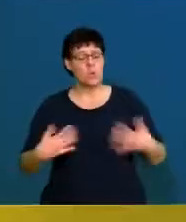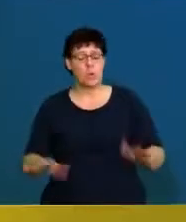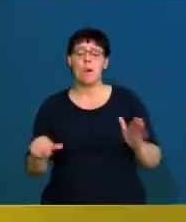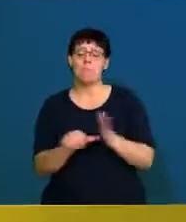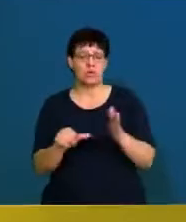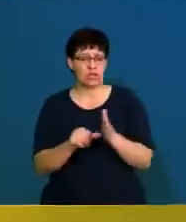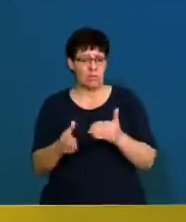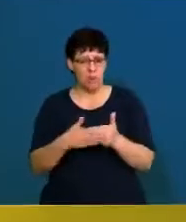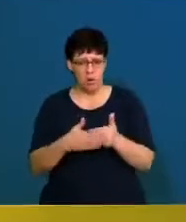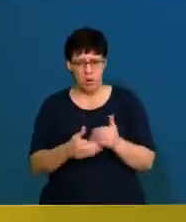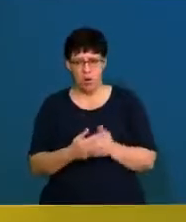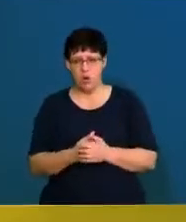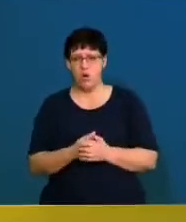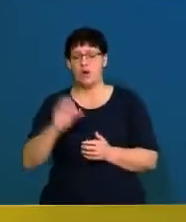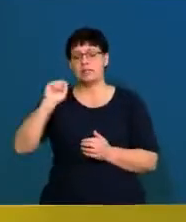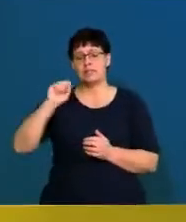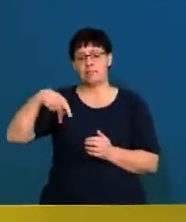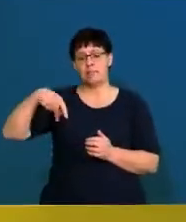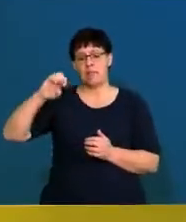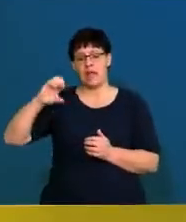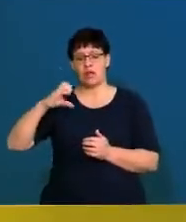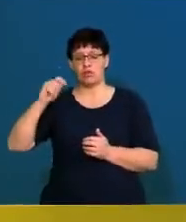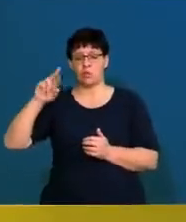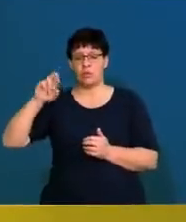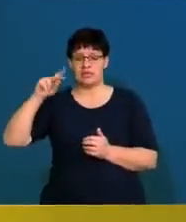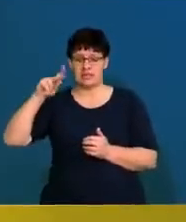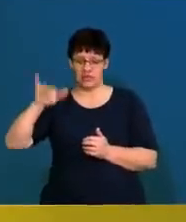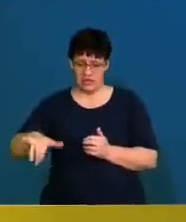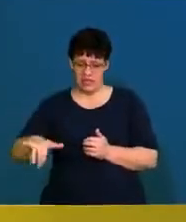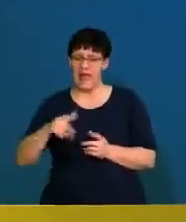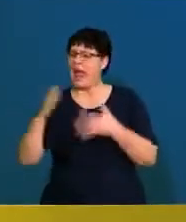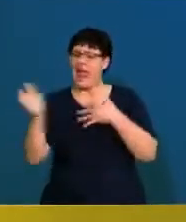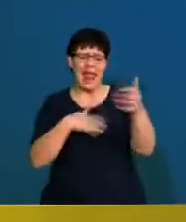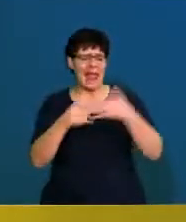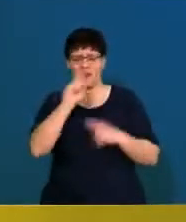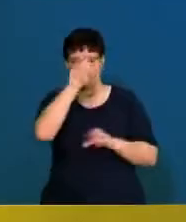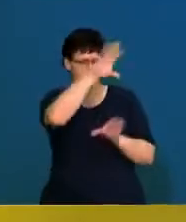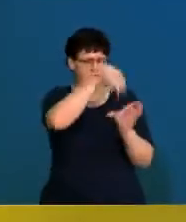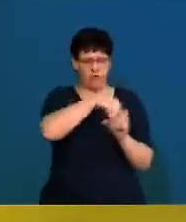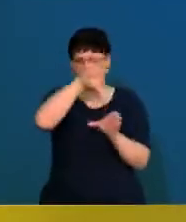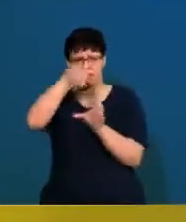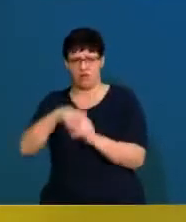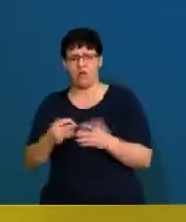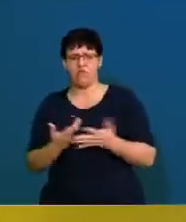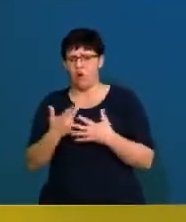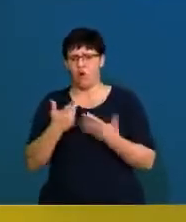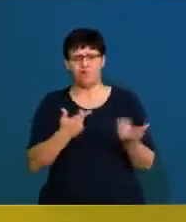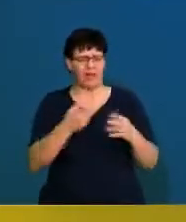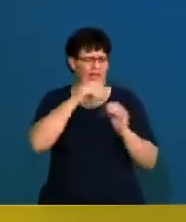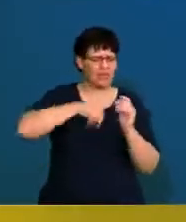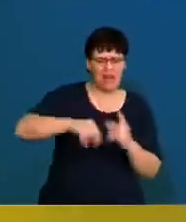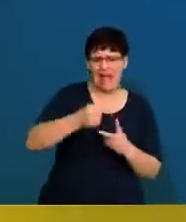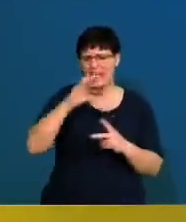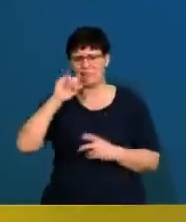as stoichiometry, it can be in any question, from organic chemistry until fertilizers